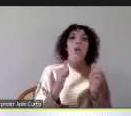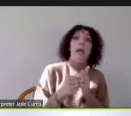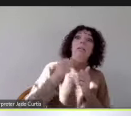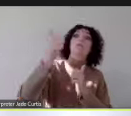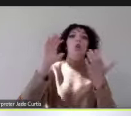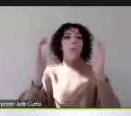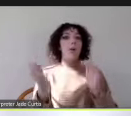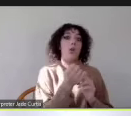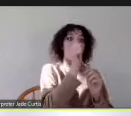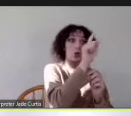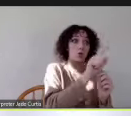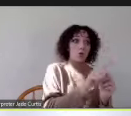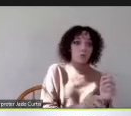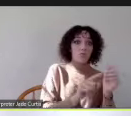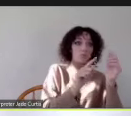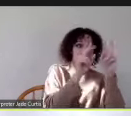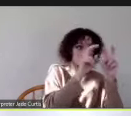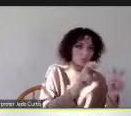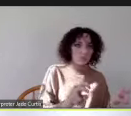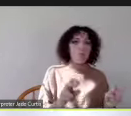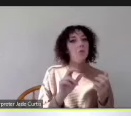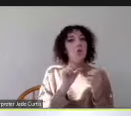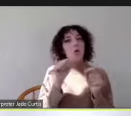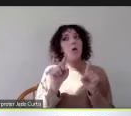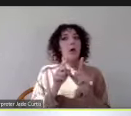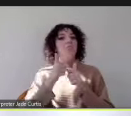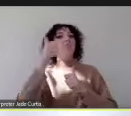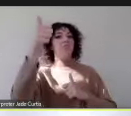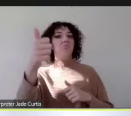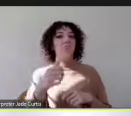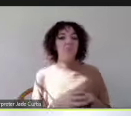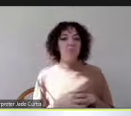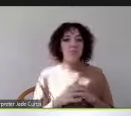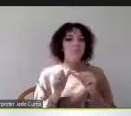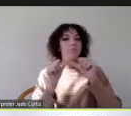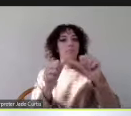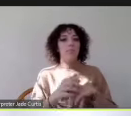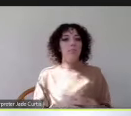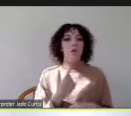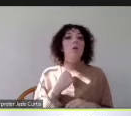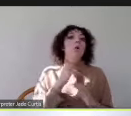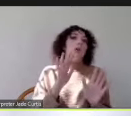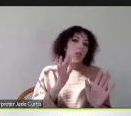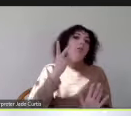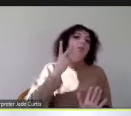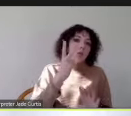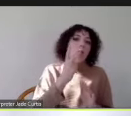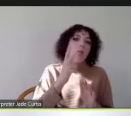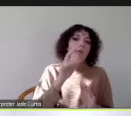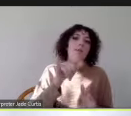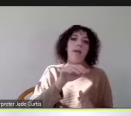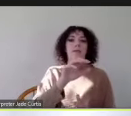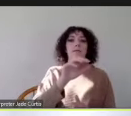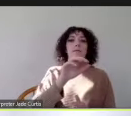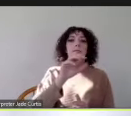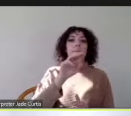counterparts. However, we did see majority of multi-drug resistant enterococci in these